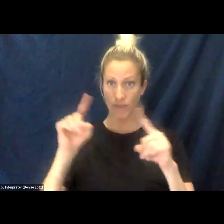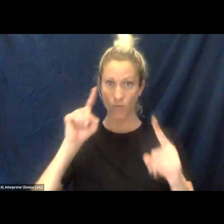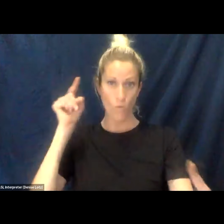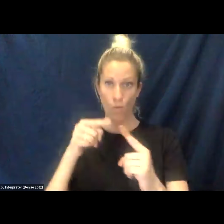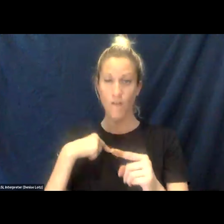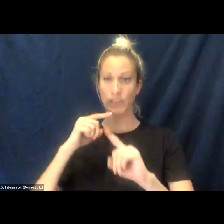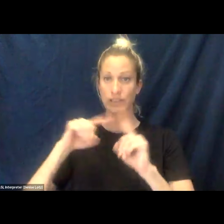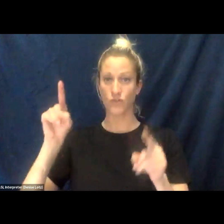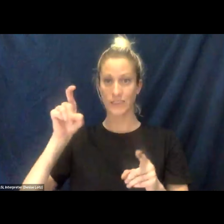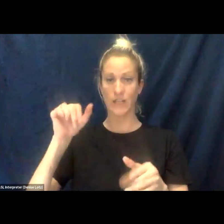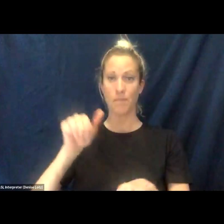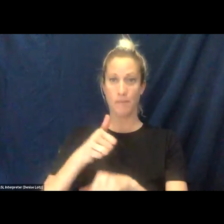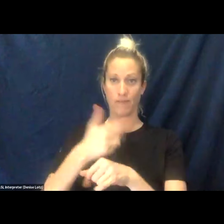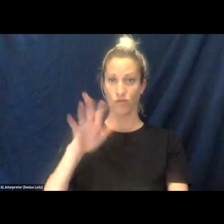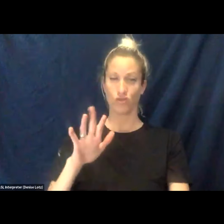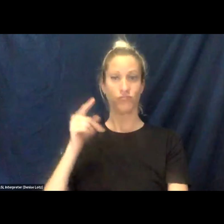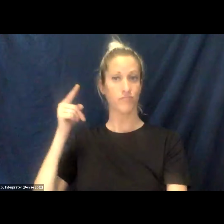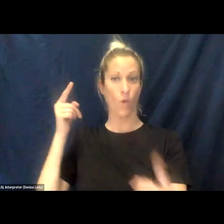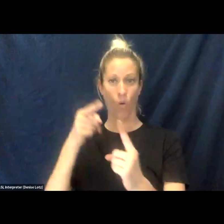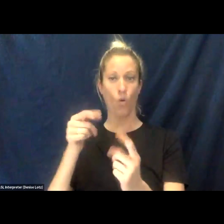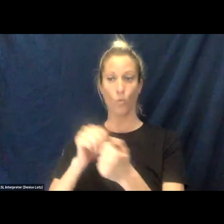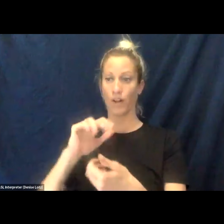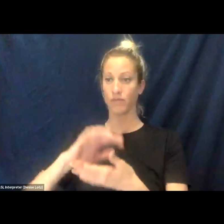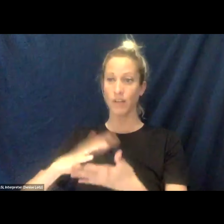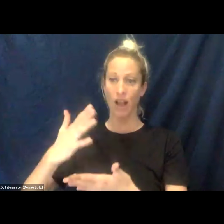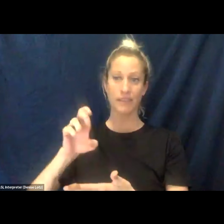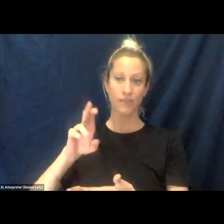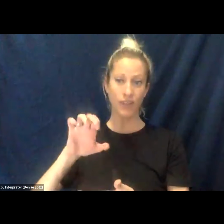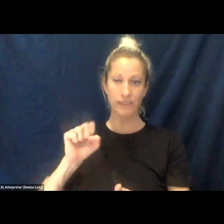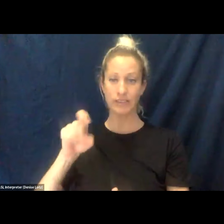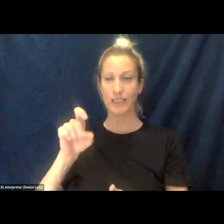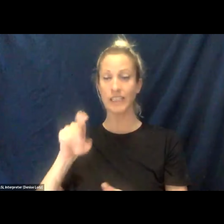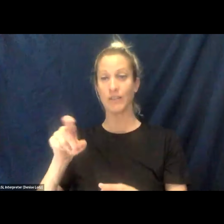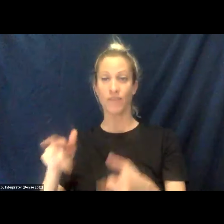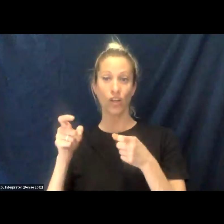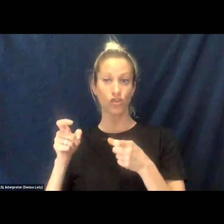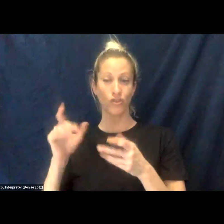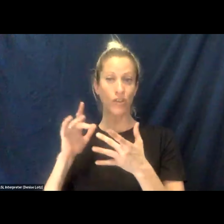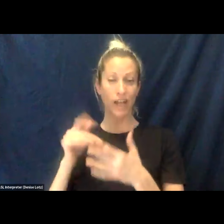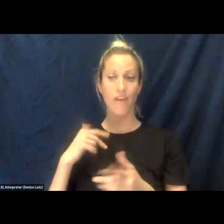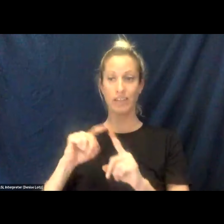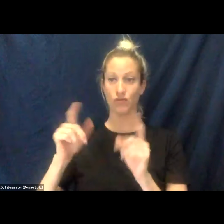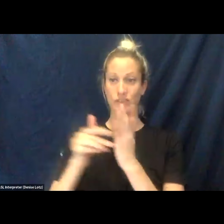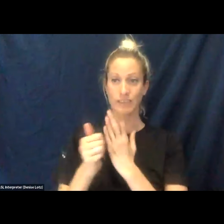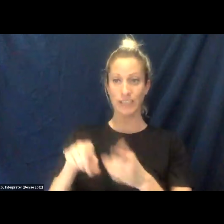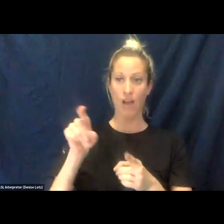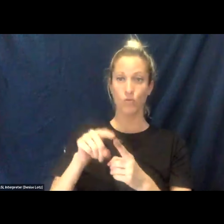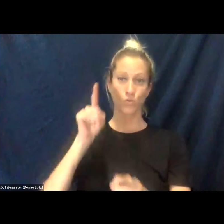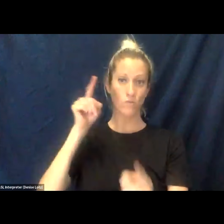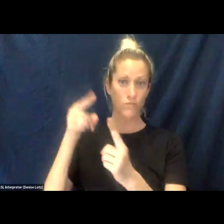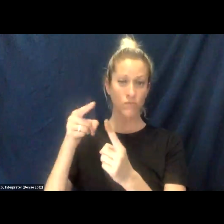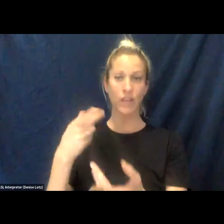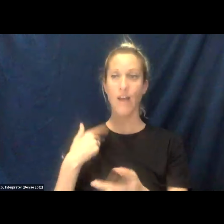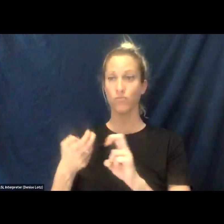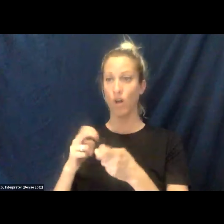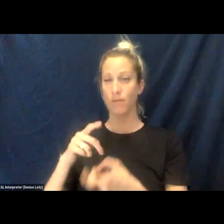needs now based that they've reached that? Does their device need change? Do they need faster internet? Do they have different skills that they need to attain? Did they have problems that they